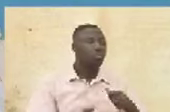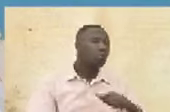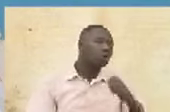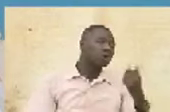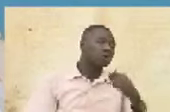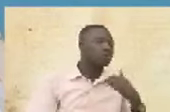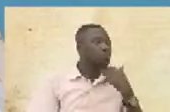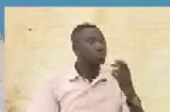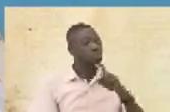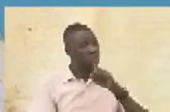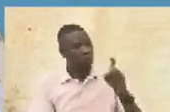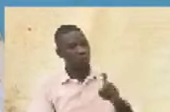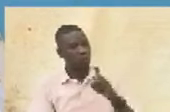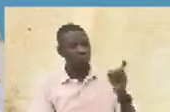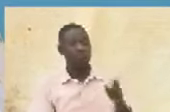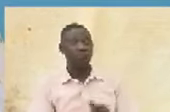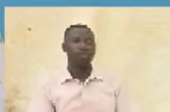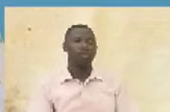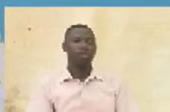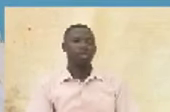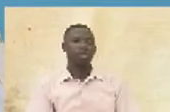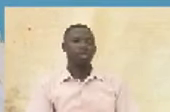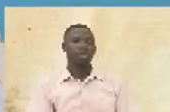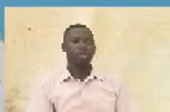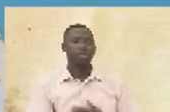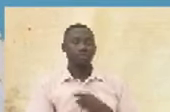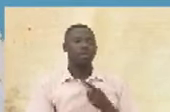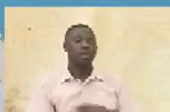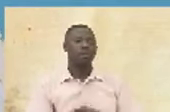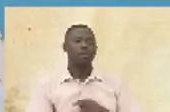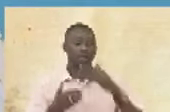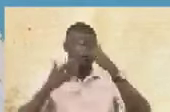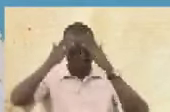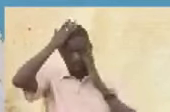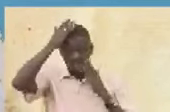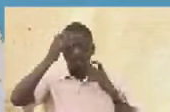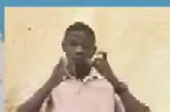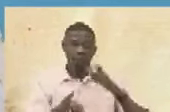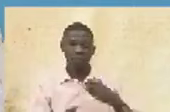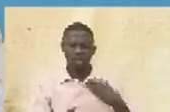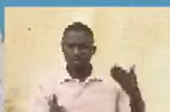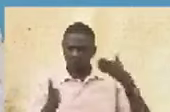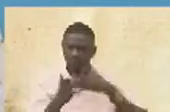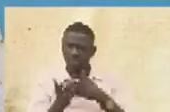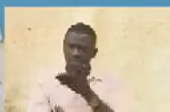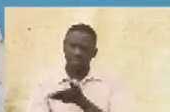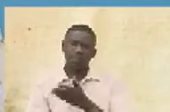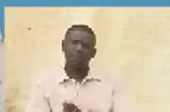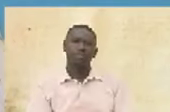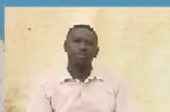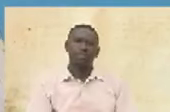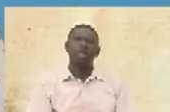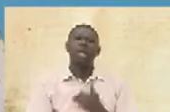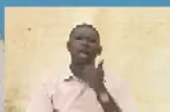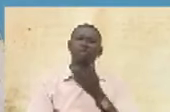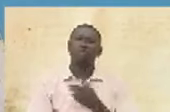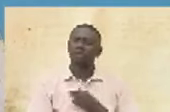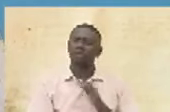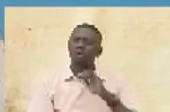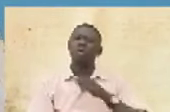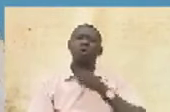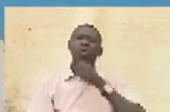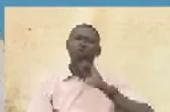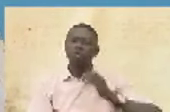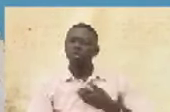A soldier came and found me akonya mi aro taka mre sila. And see, he asked me,